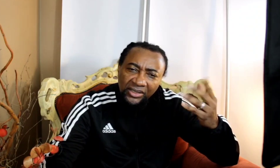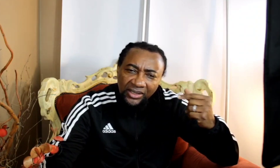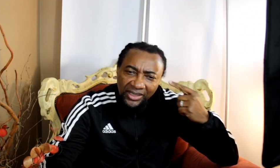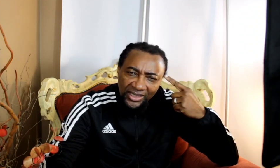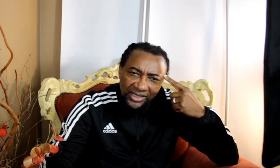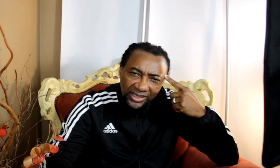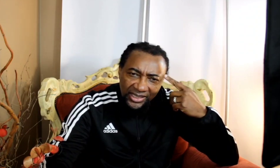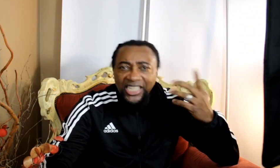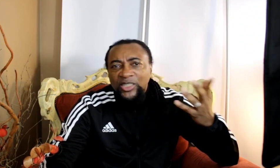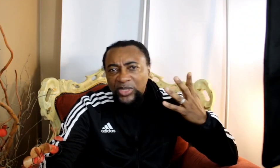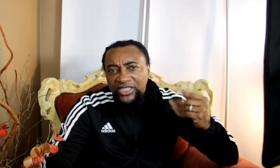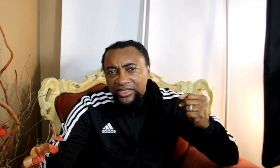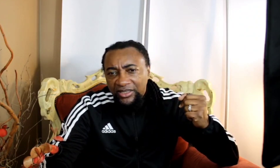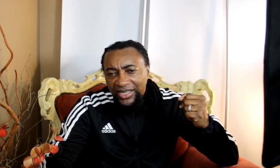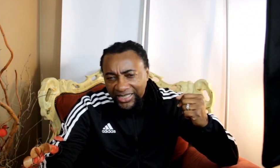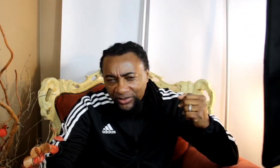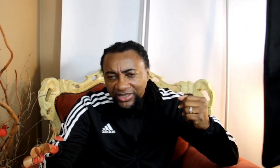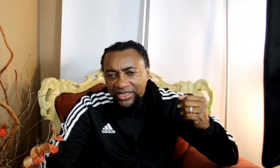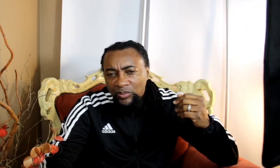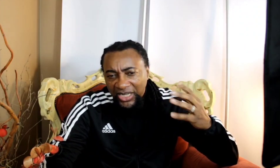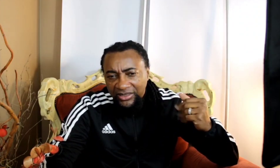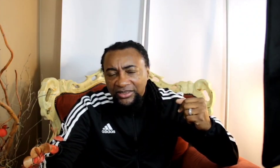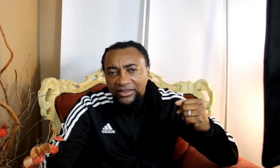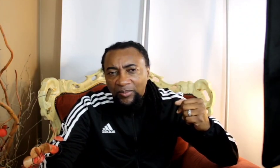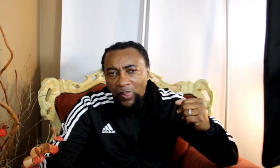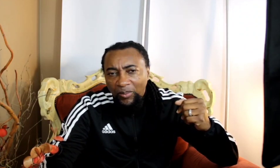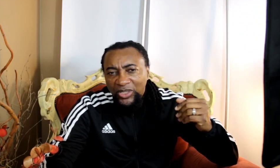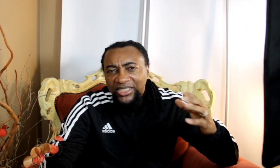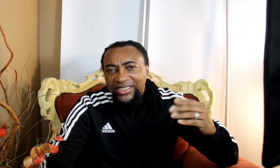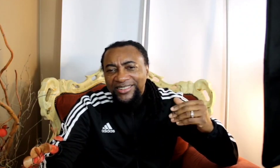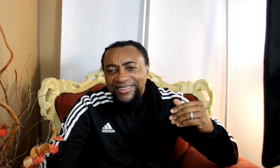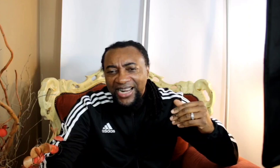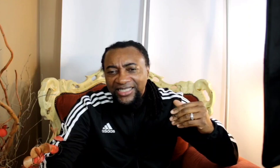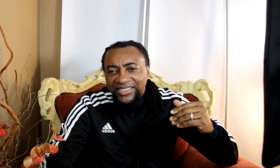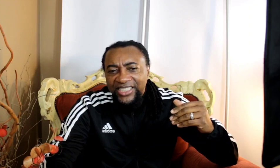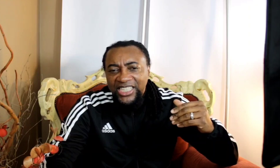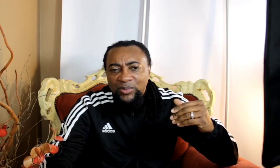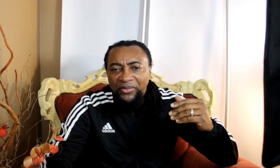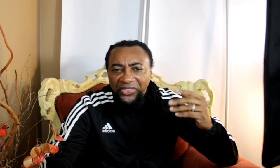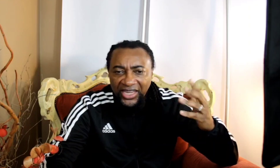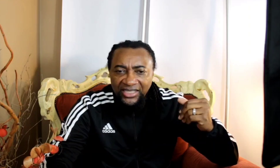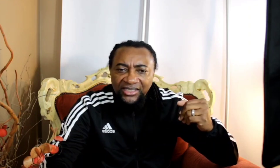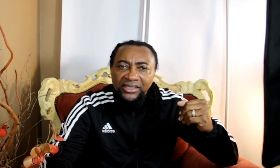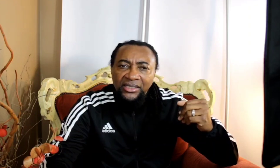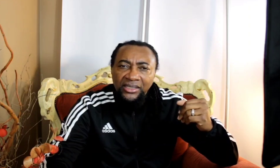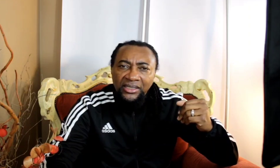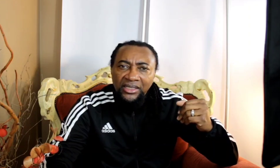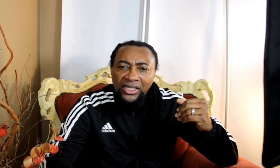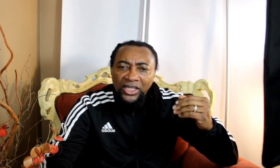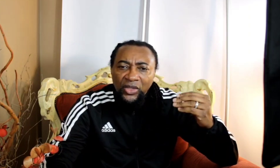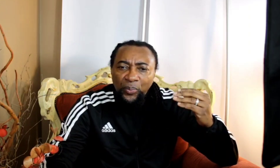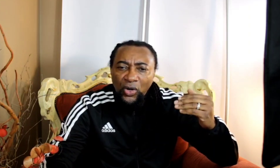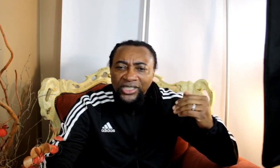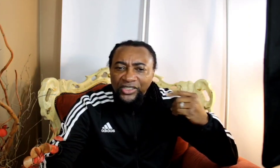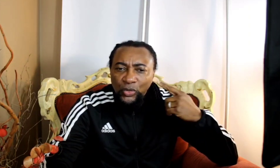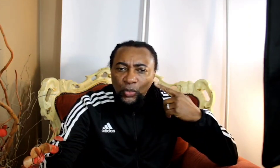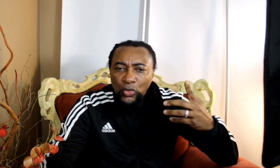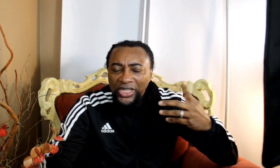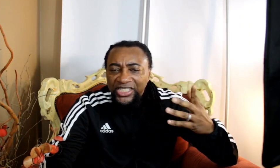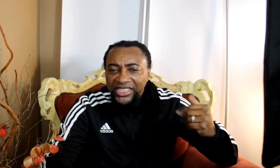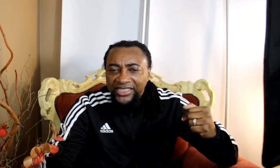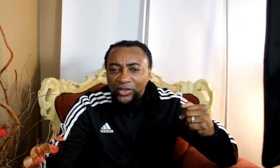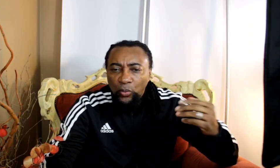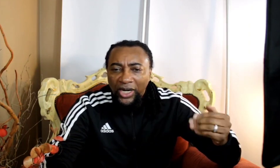communications. Yes, Minister, accuracy matters, but in the grand scheme of things, the point as to